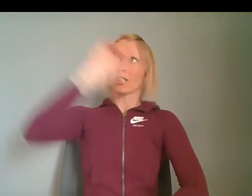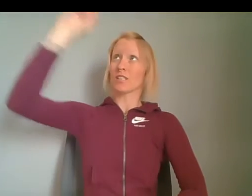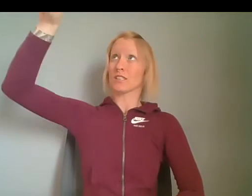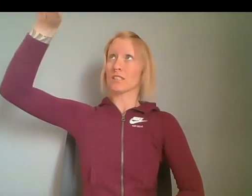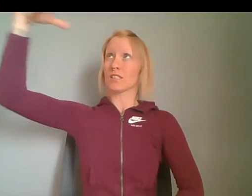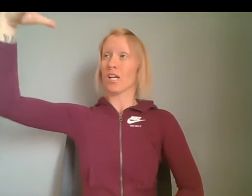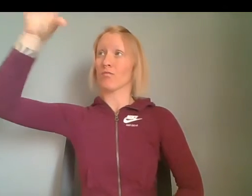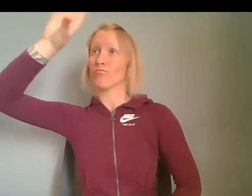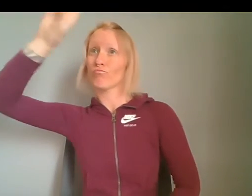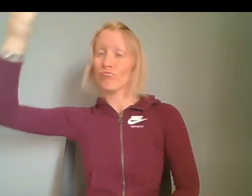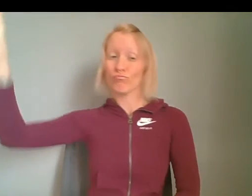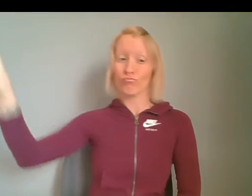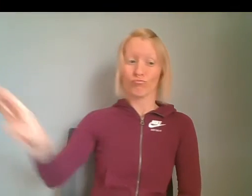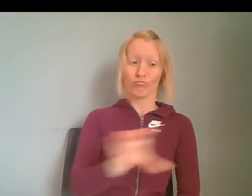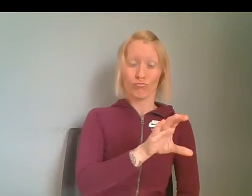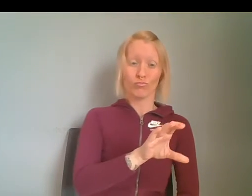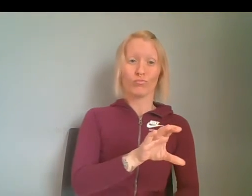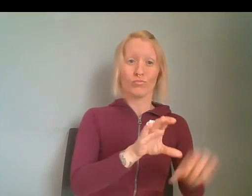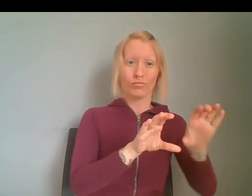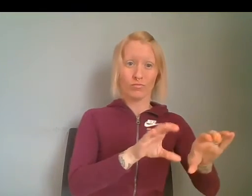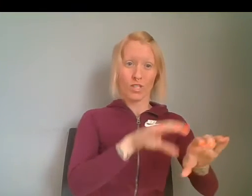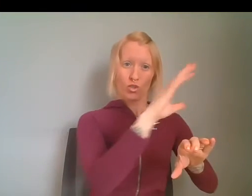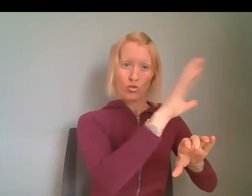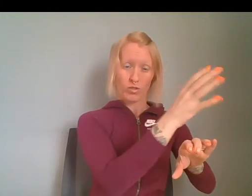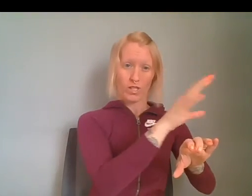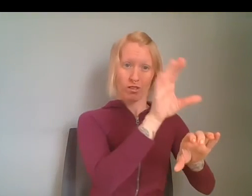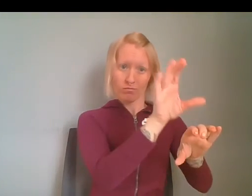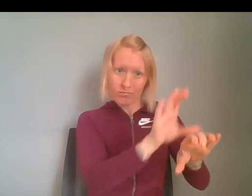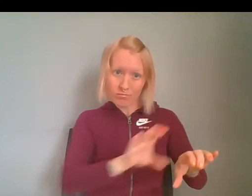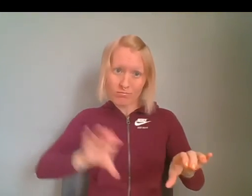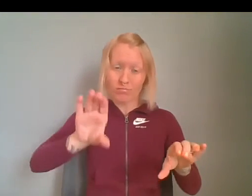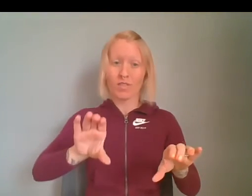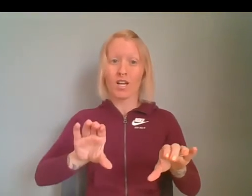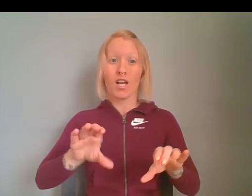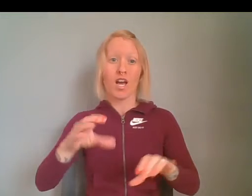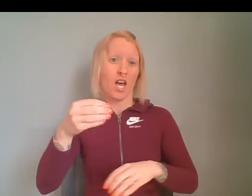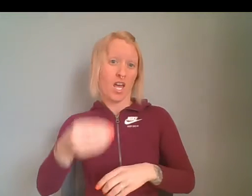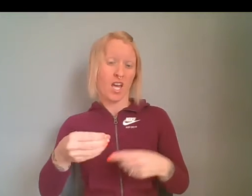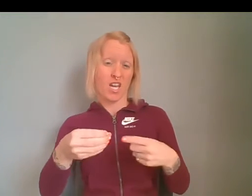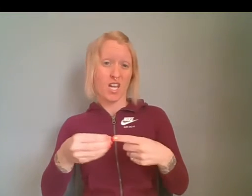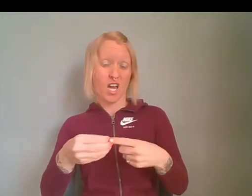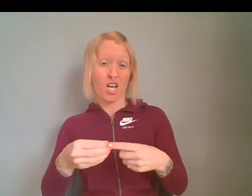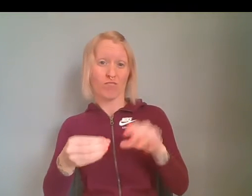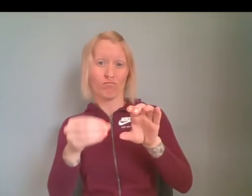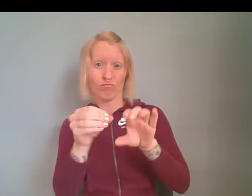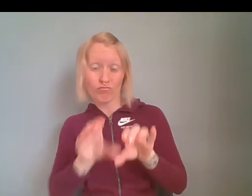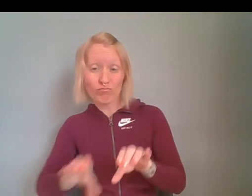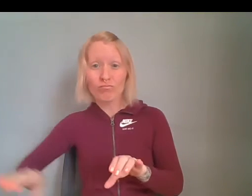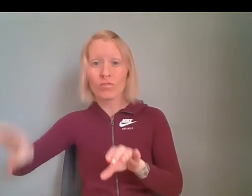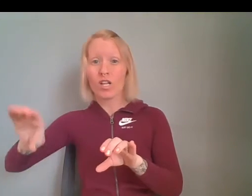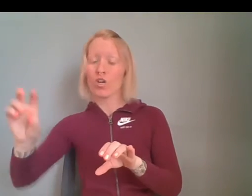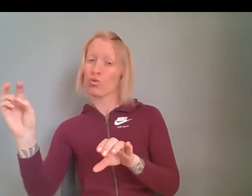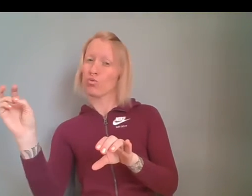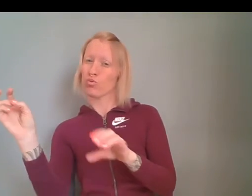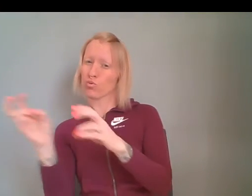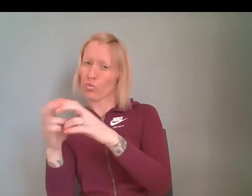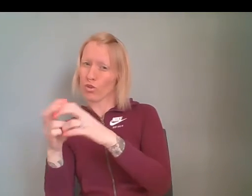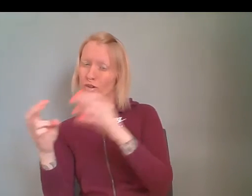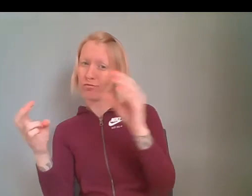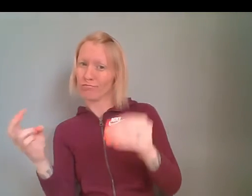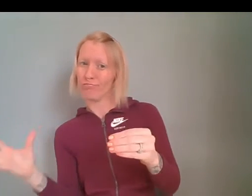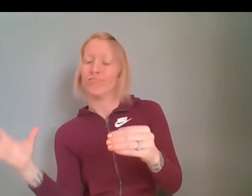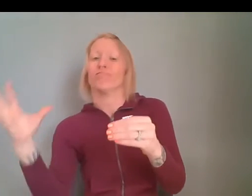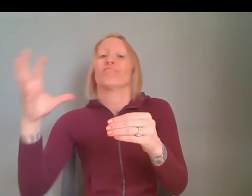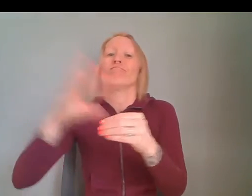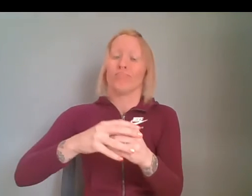sun to the tree. The squirrel eats the nut, and the energy is transferring. But the squirrel didn't produce that